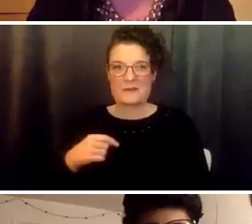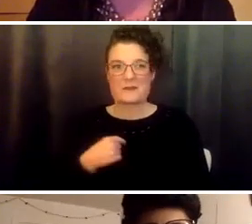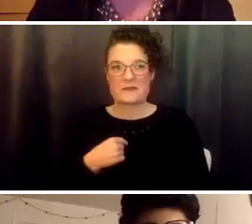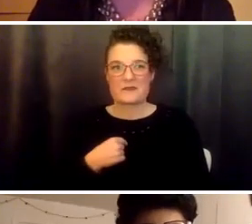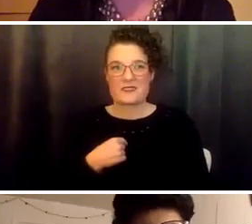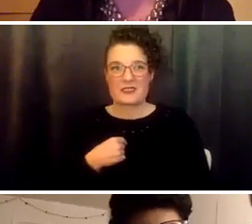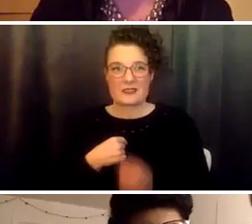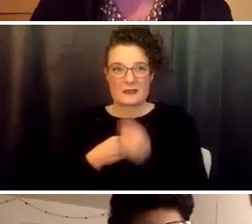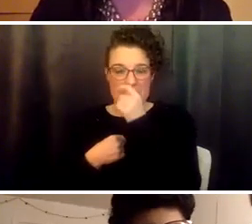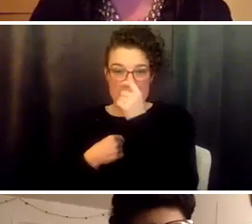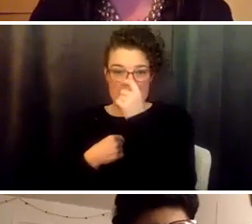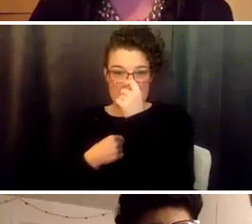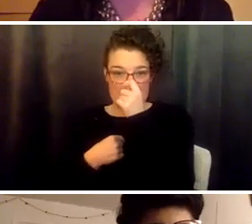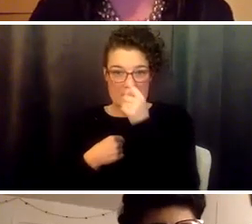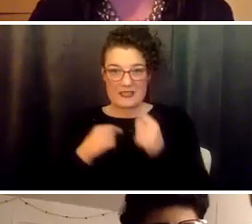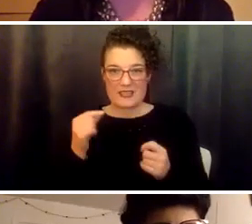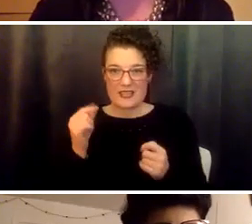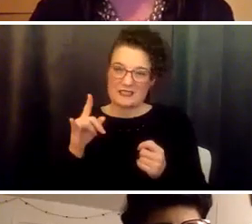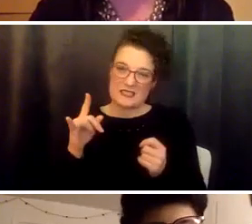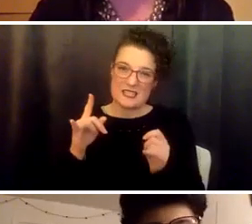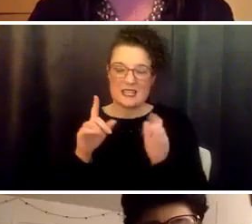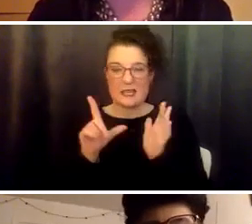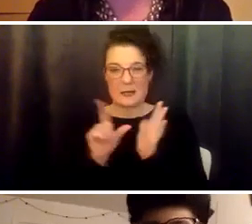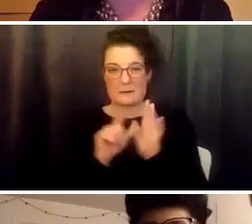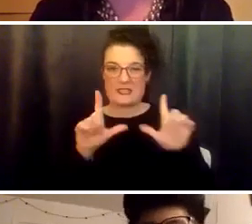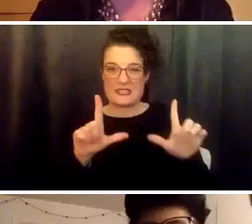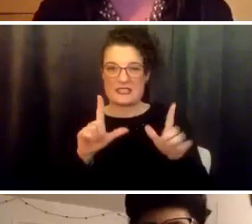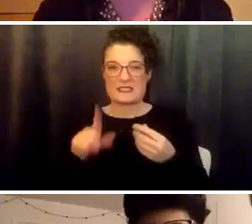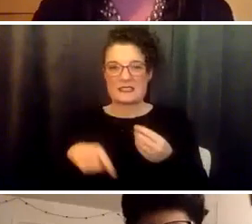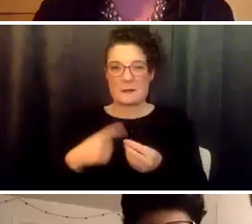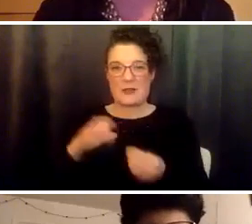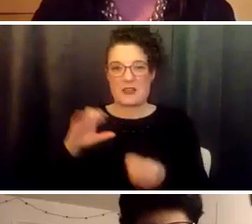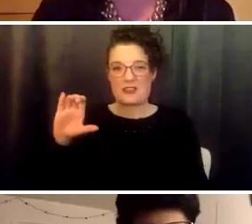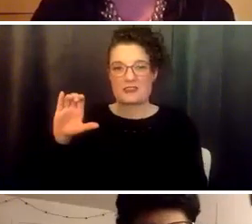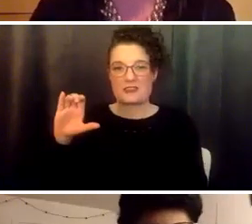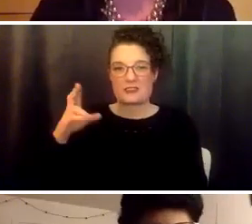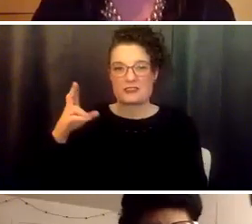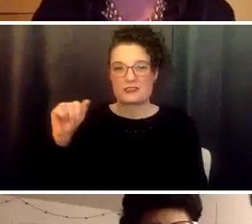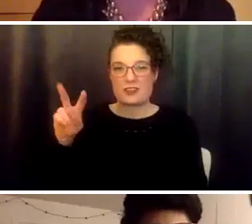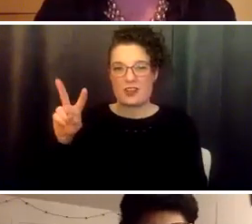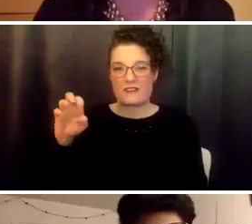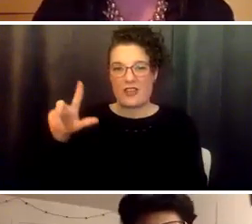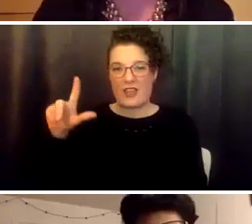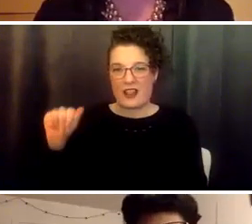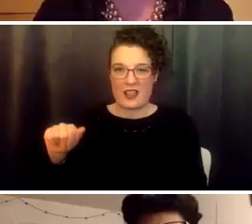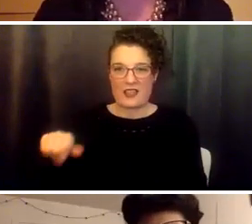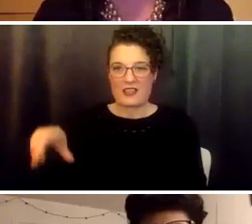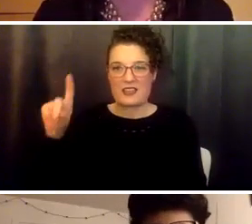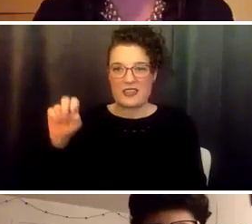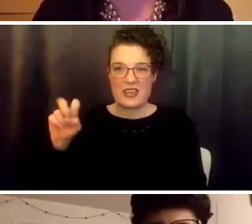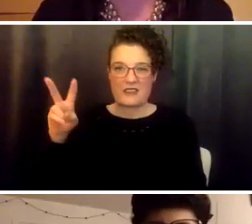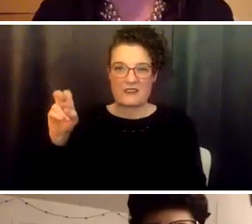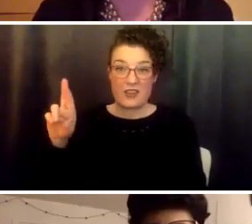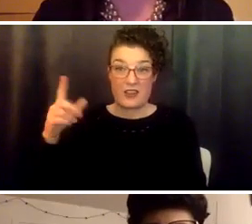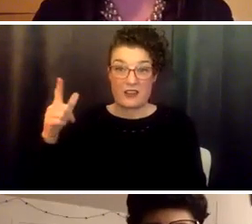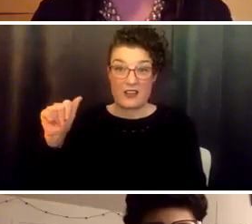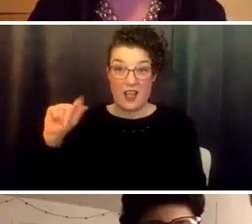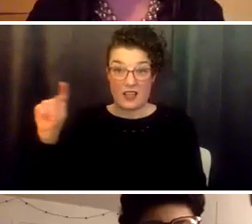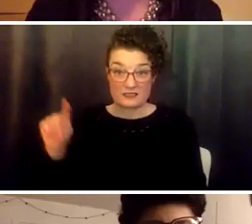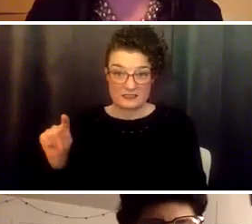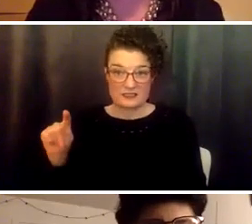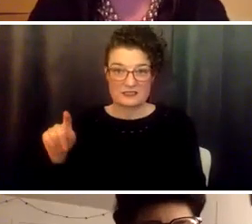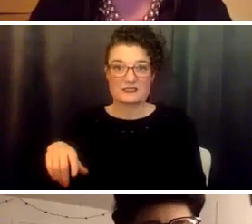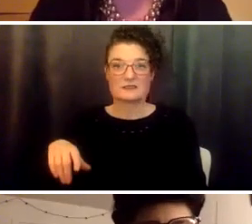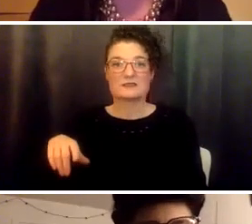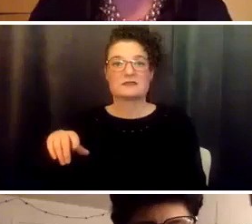a sort of a piece on Chavela Vargas, who is most commonly known as Frida Kahlo's